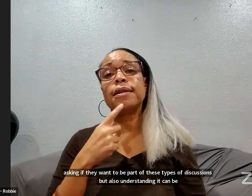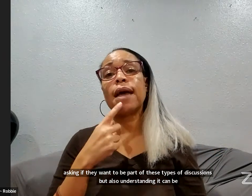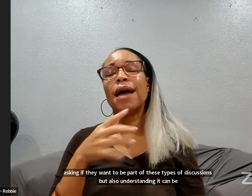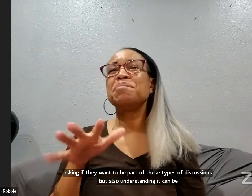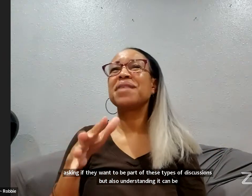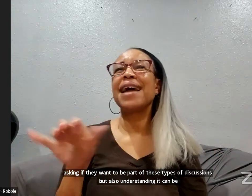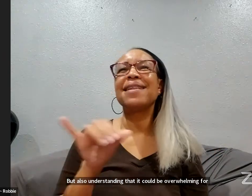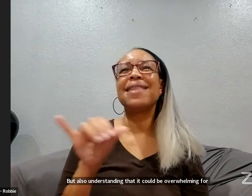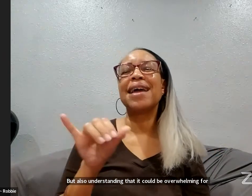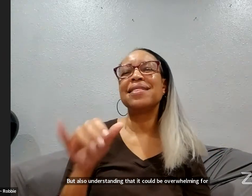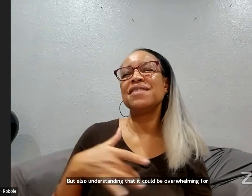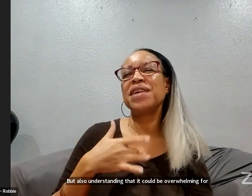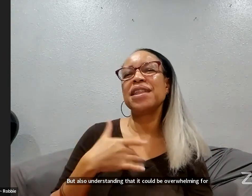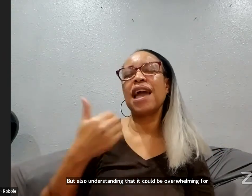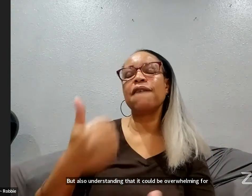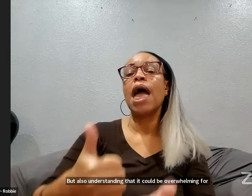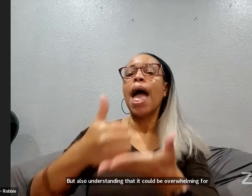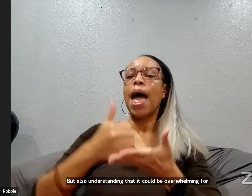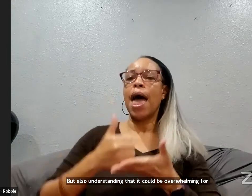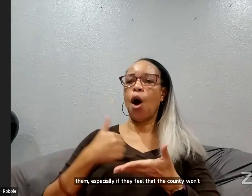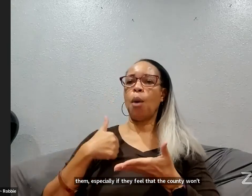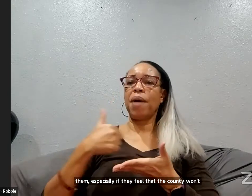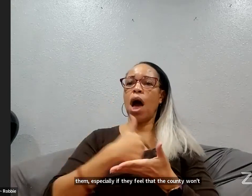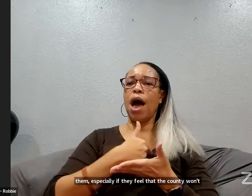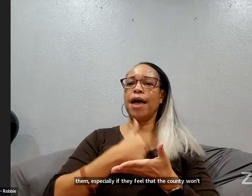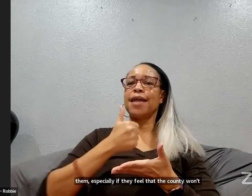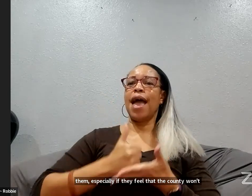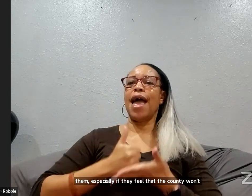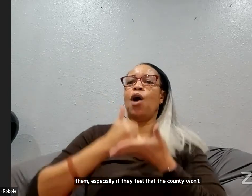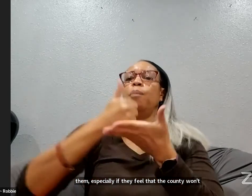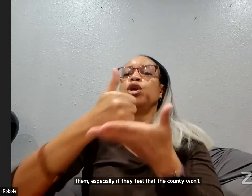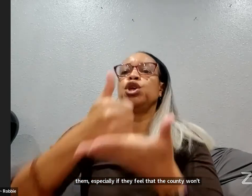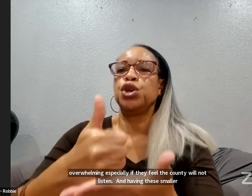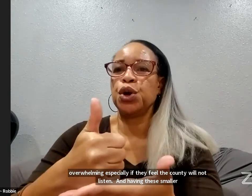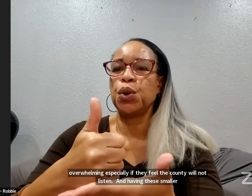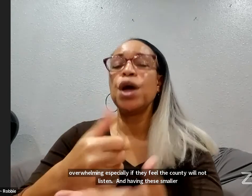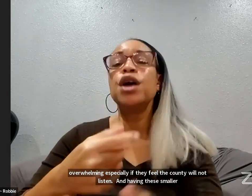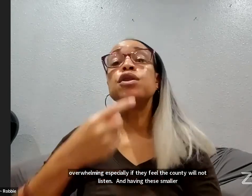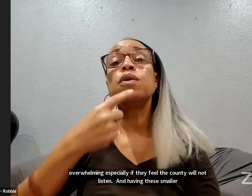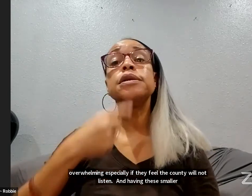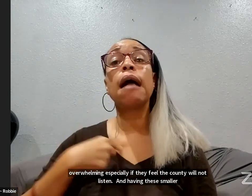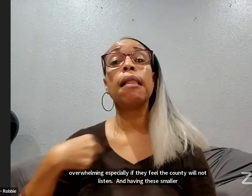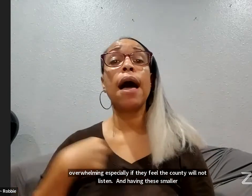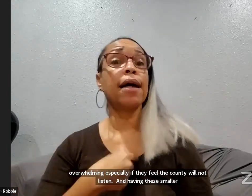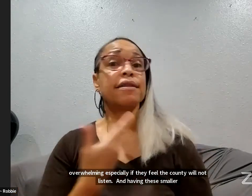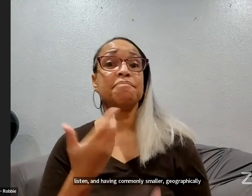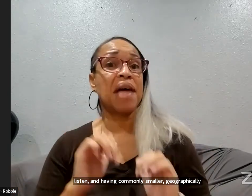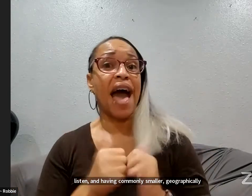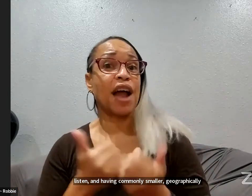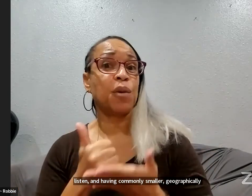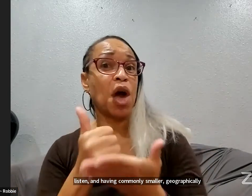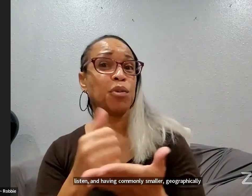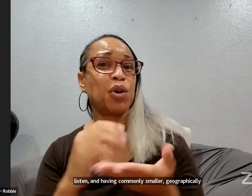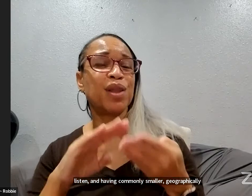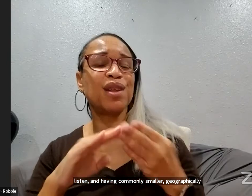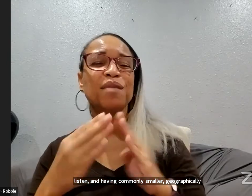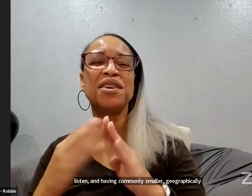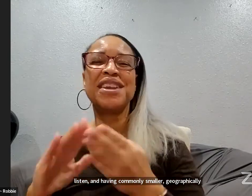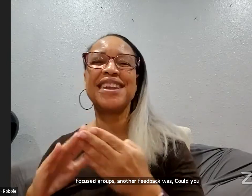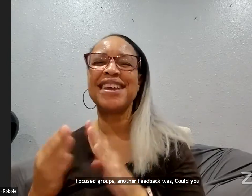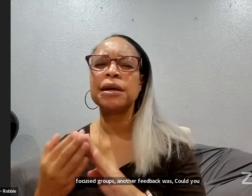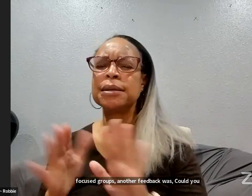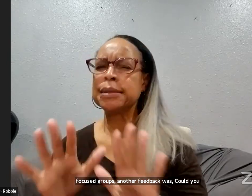this notion of help us help you. So tell us, how do we help you as a community? And is there